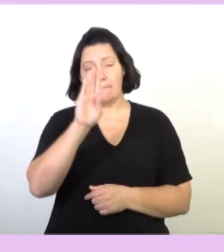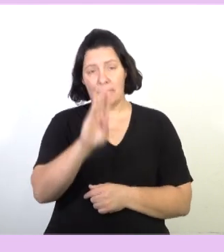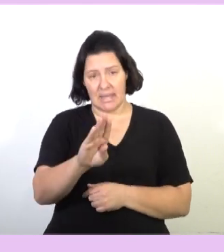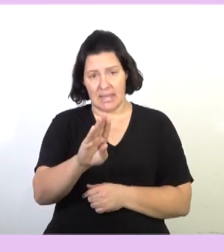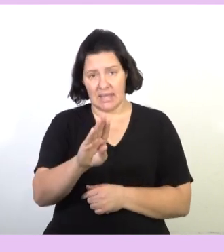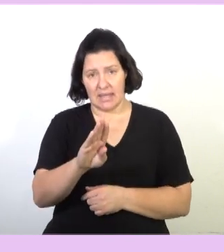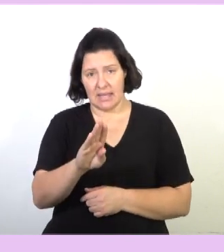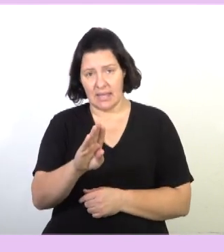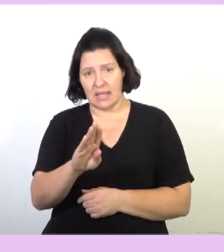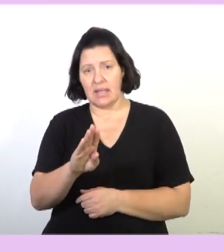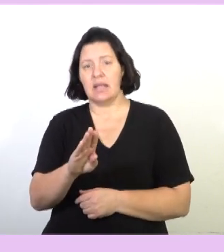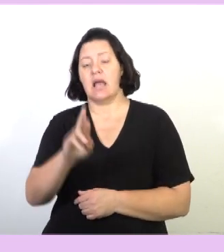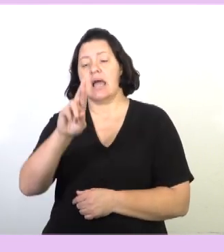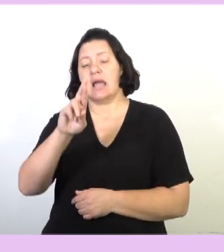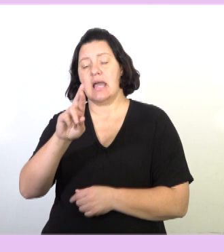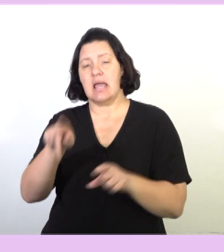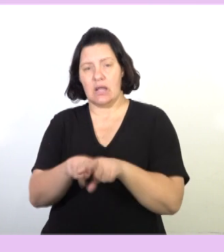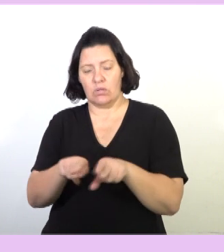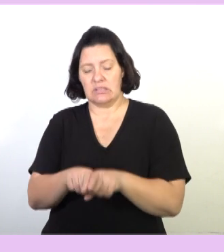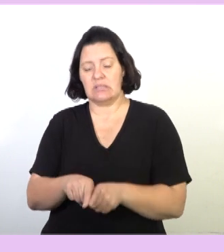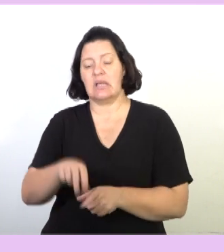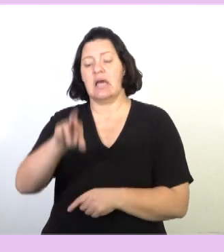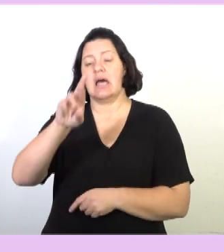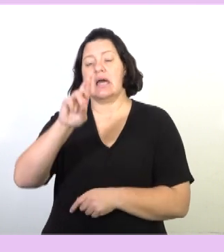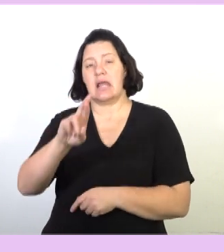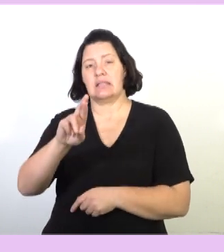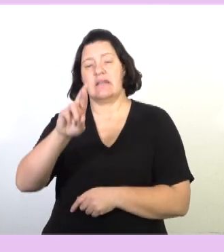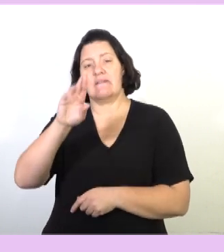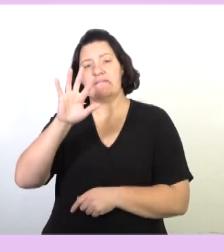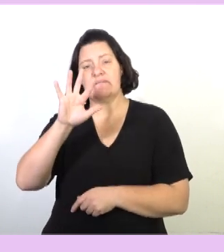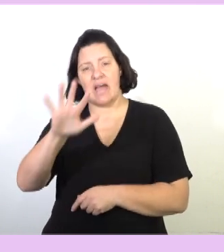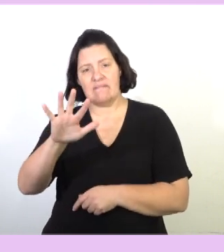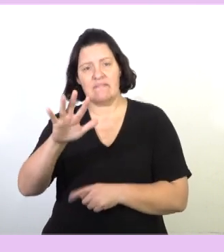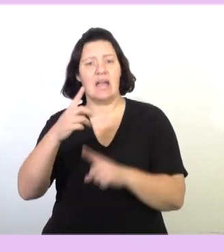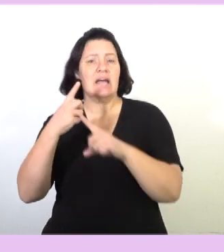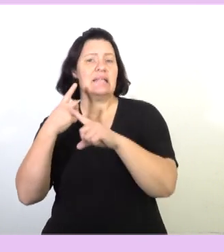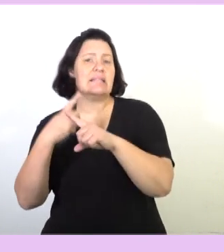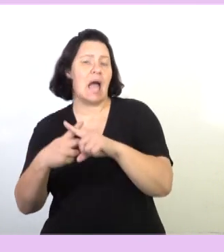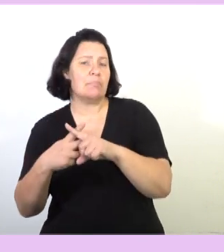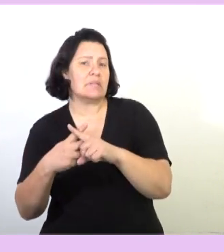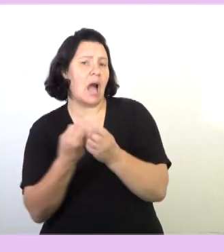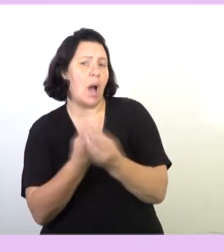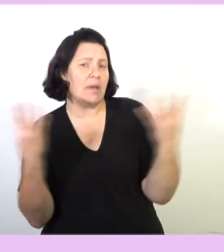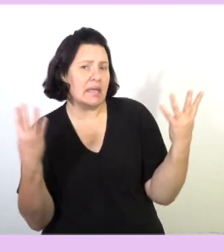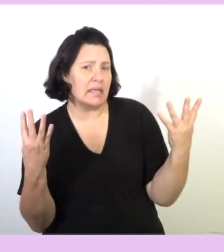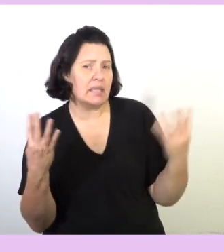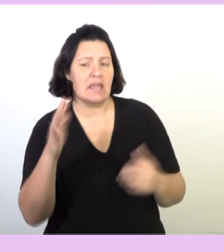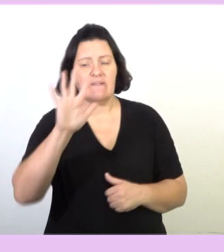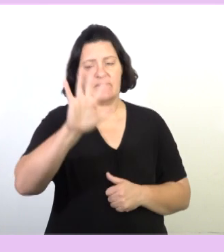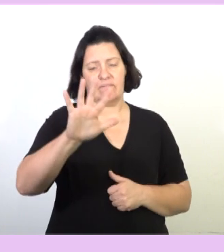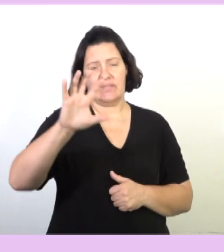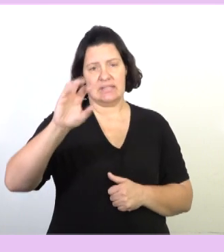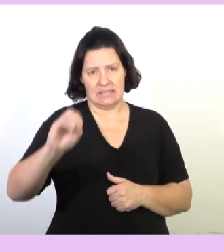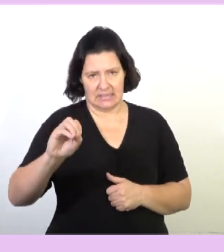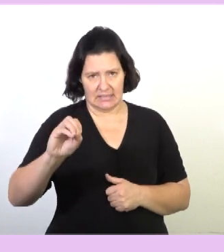is equals to 5 rand multiplied by, what is our number of cupcakes? Is